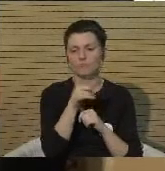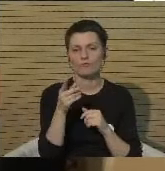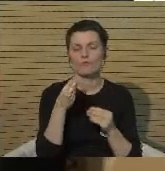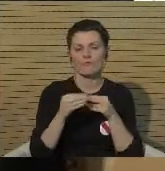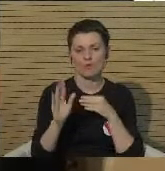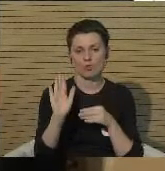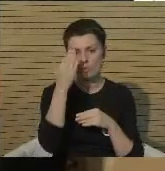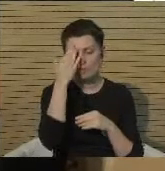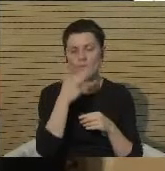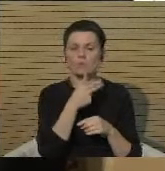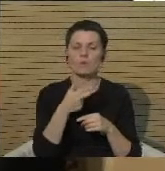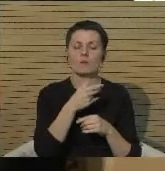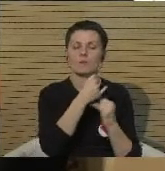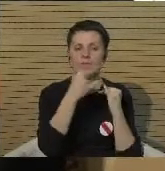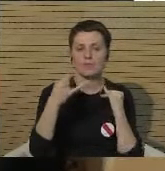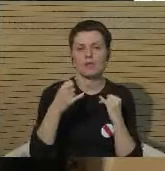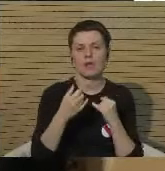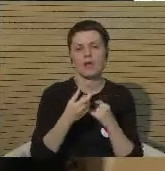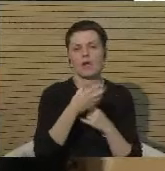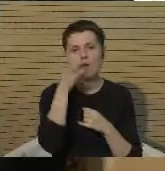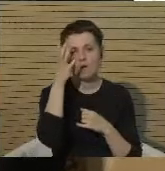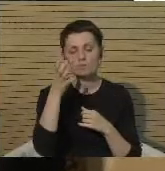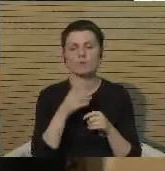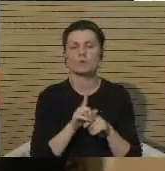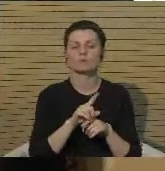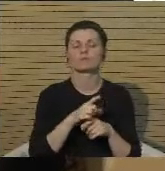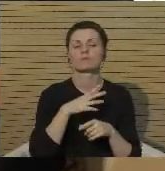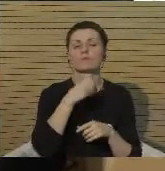more about other authors